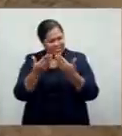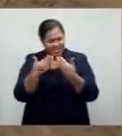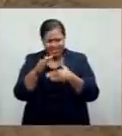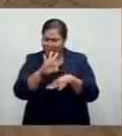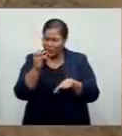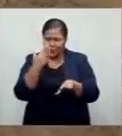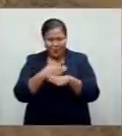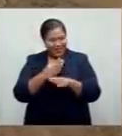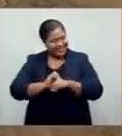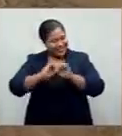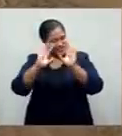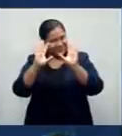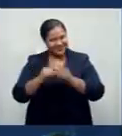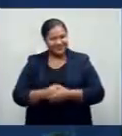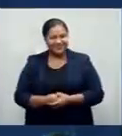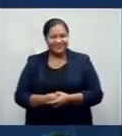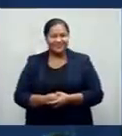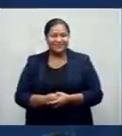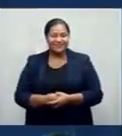and commitment.